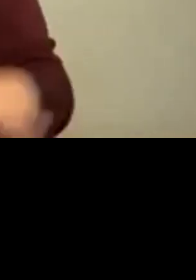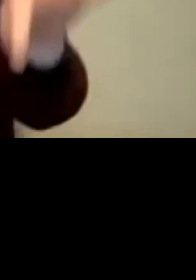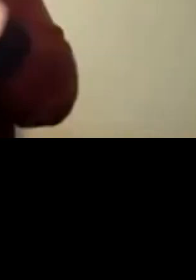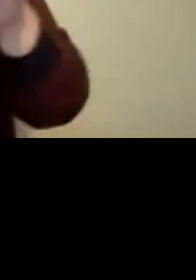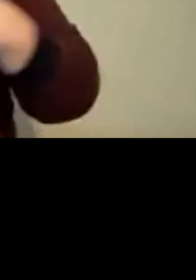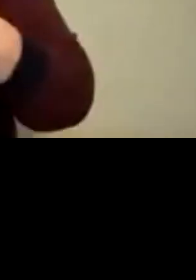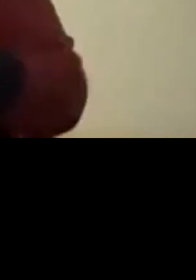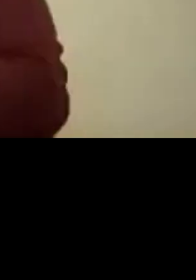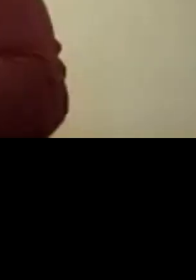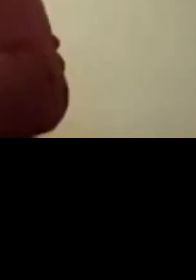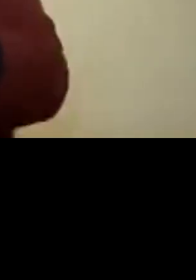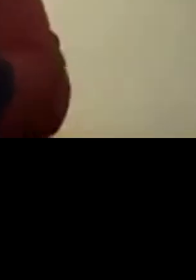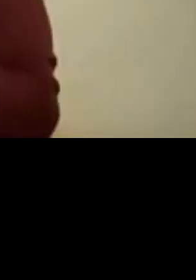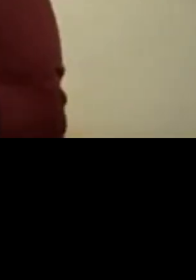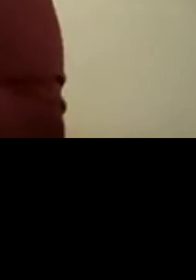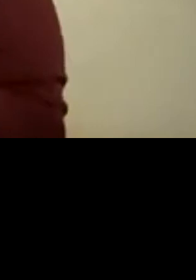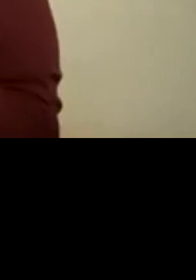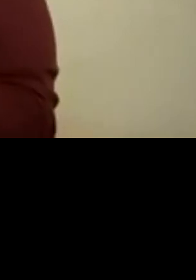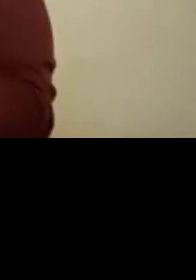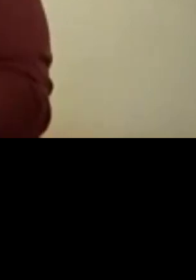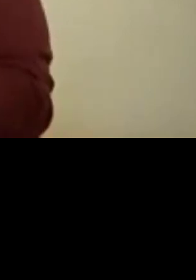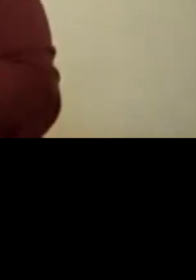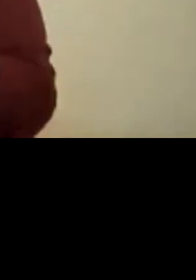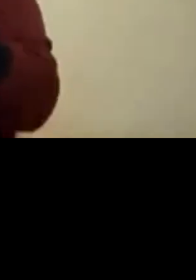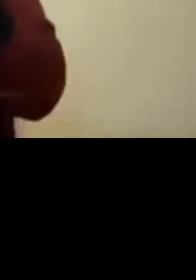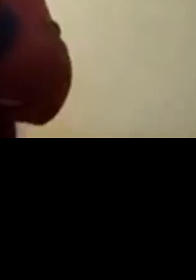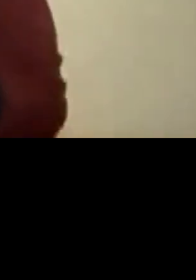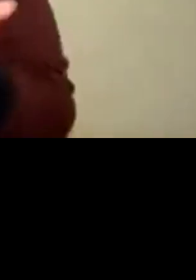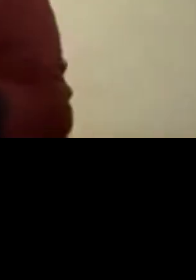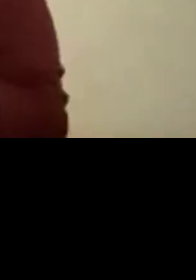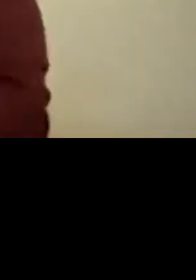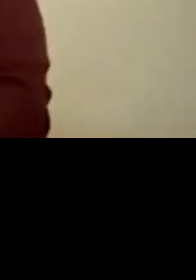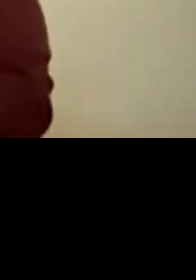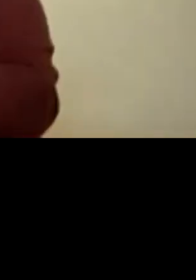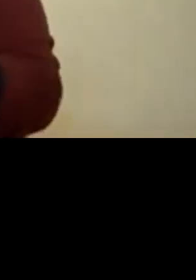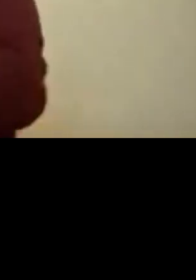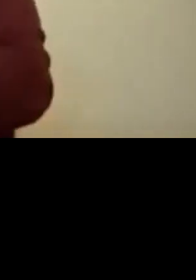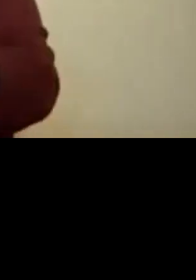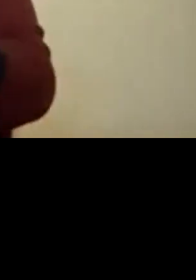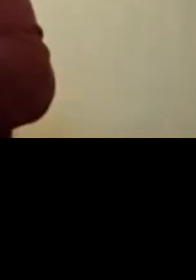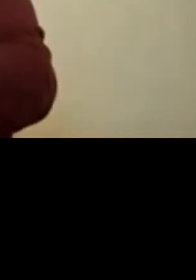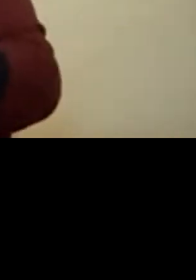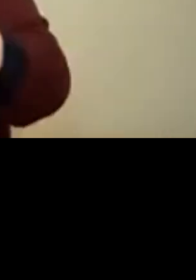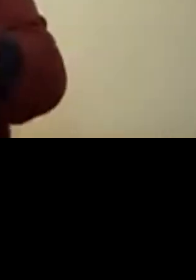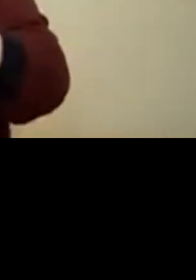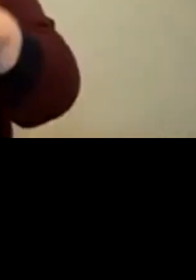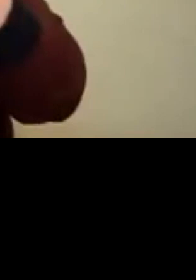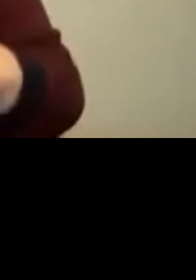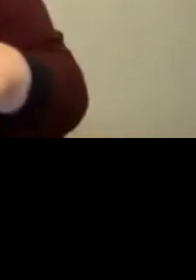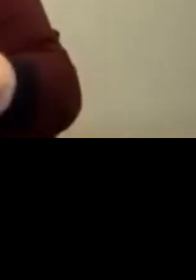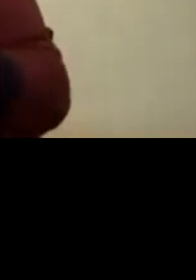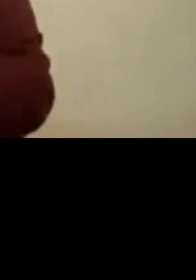into treatment, like it helps. It may help get their foot in the door to other treatment, and if they're able to